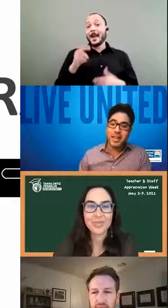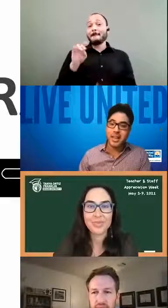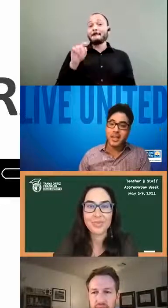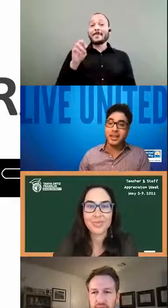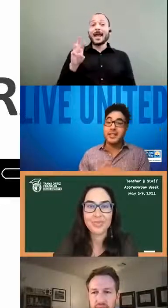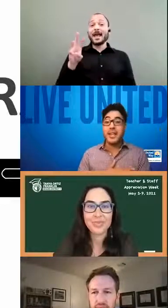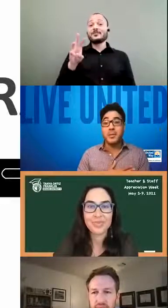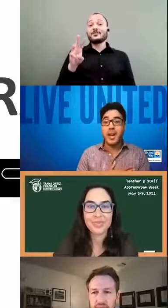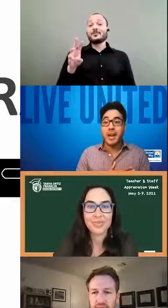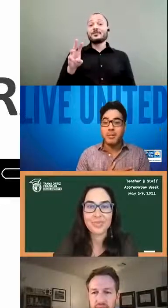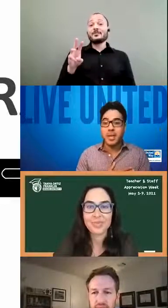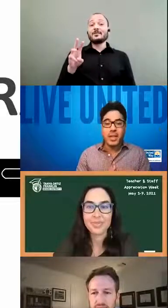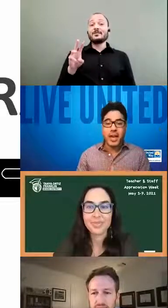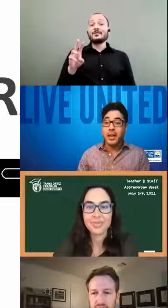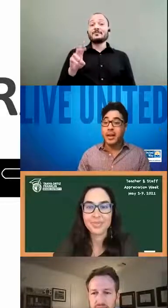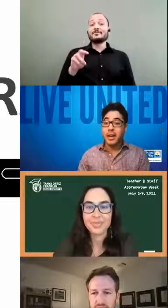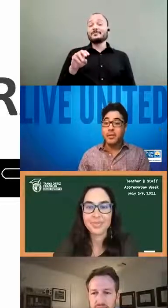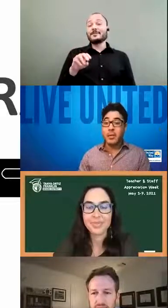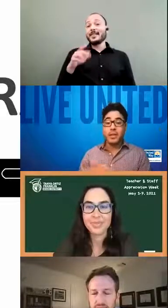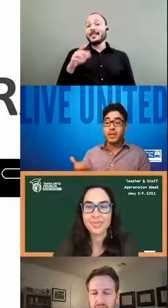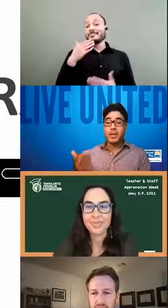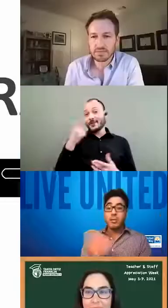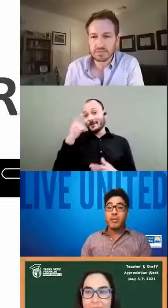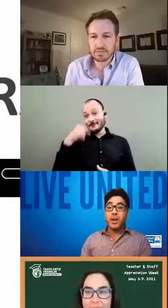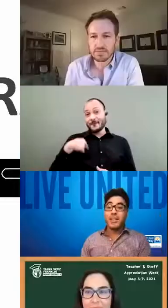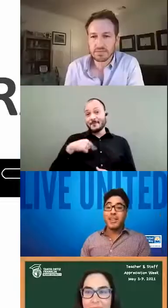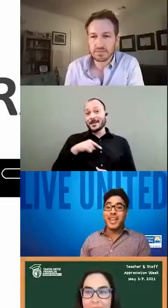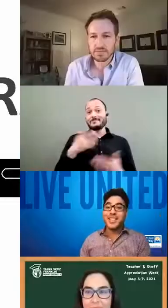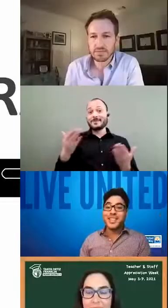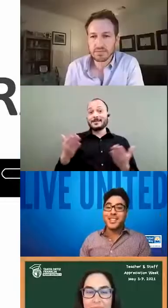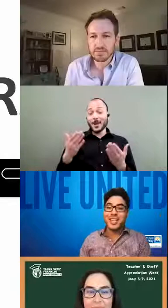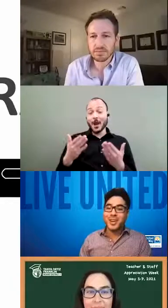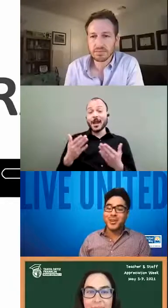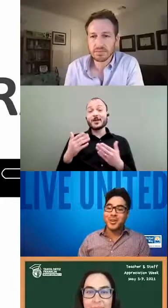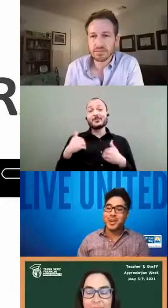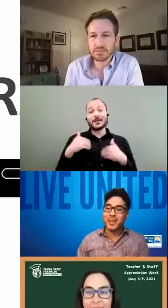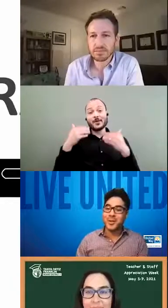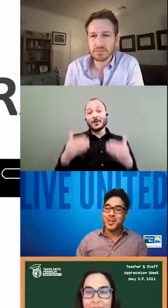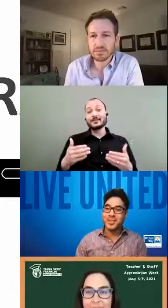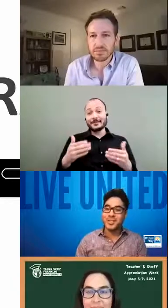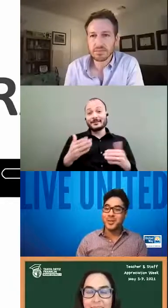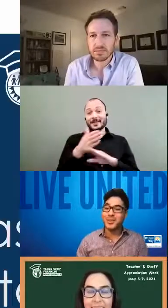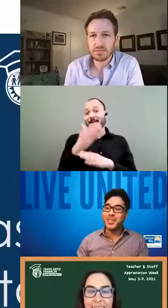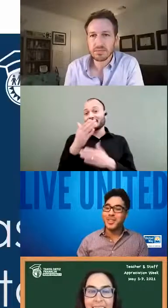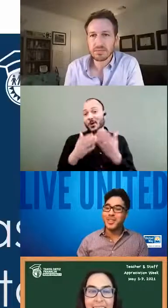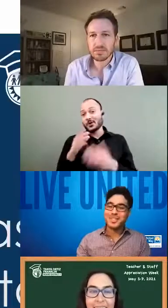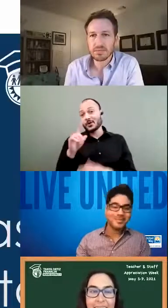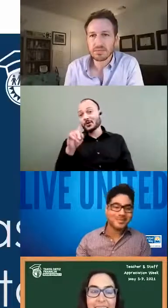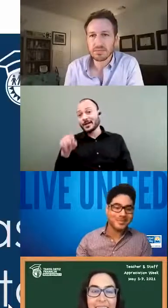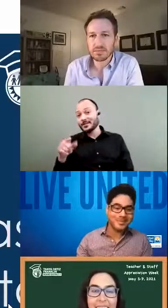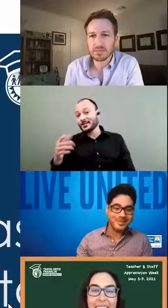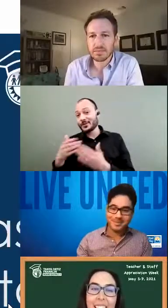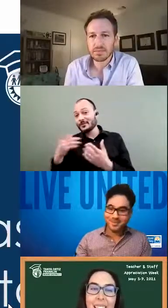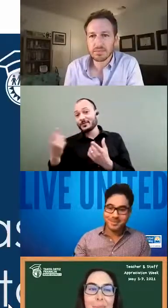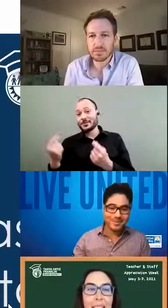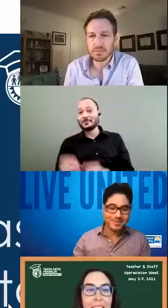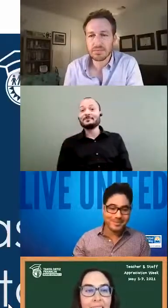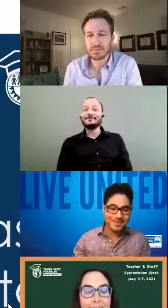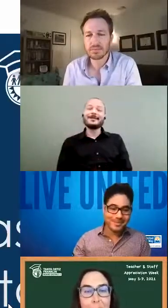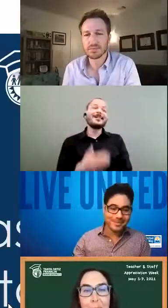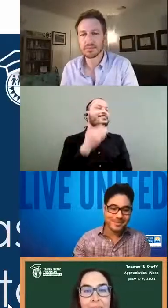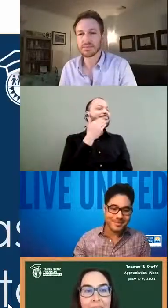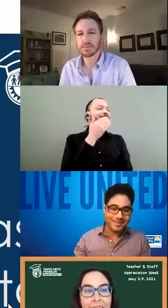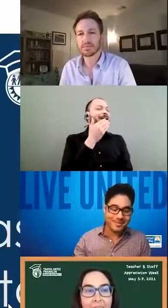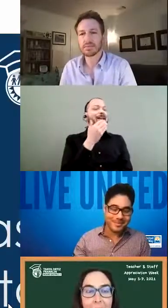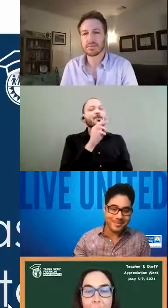UWCA, and thank you for having me. And we can move on to the next section now, or questions or whatever you like. Thank you, Matt